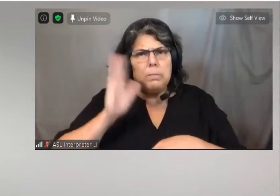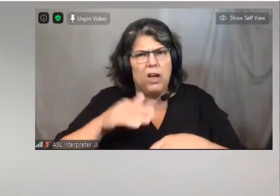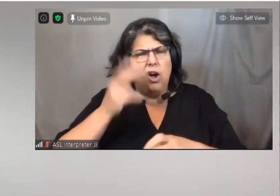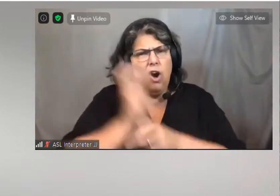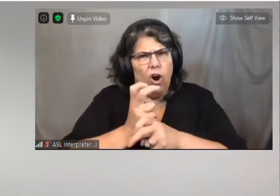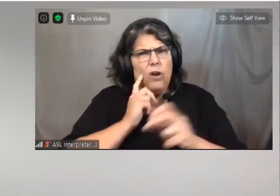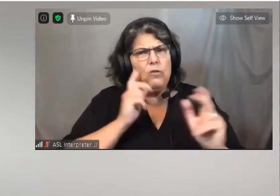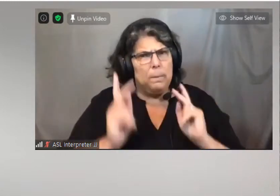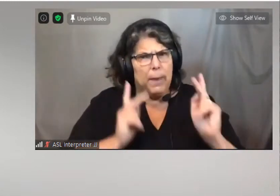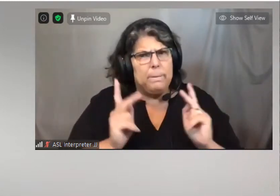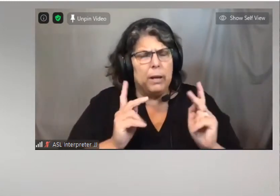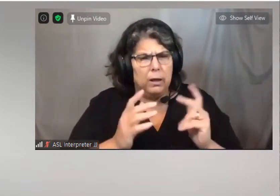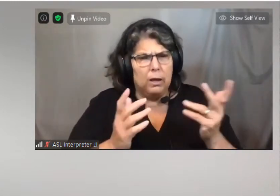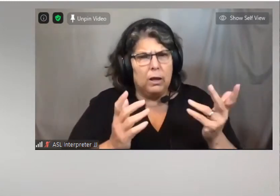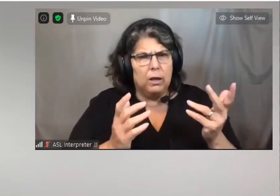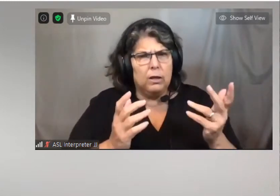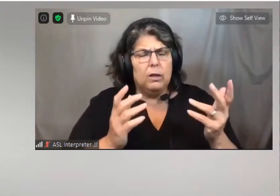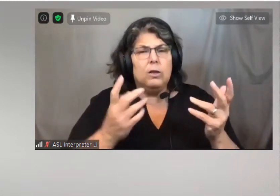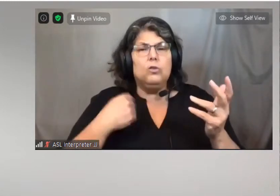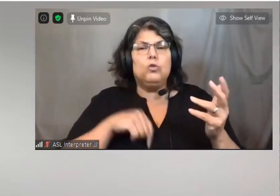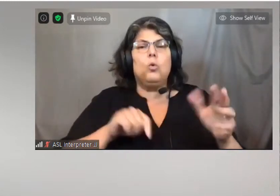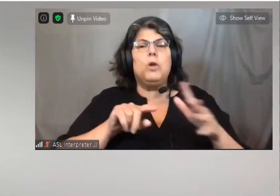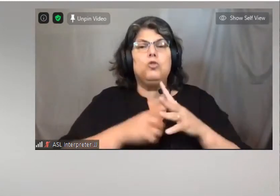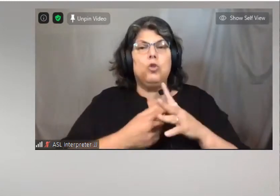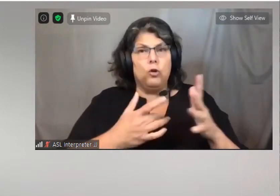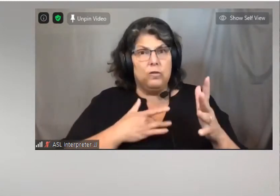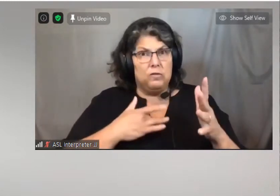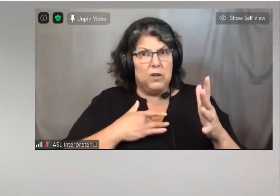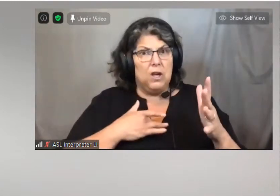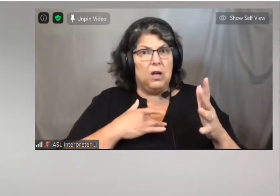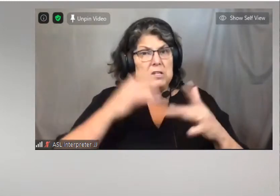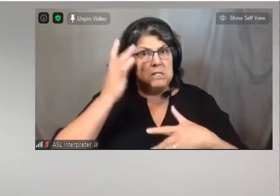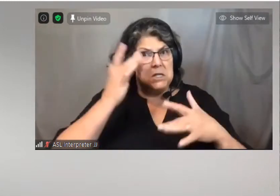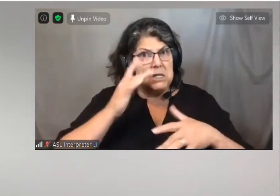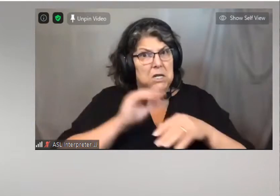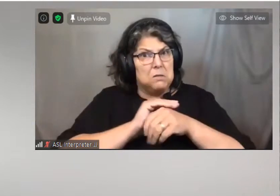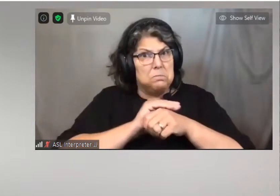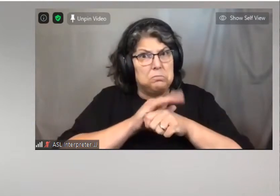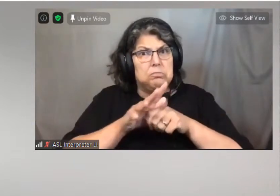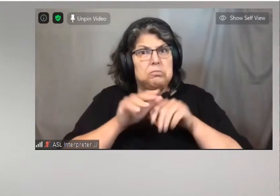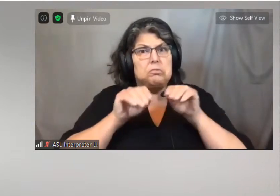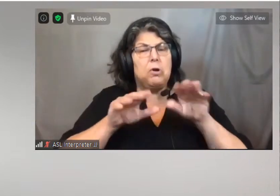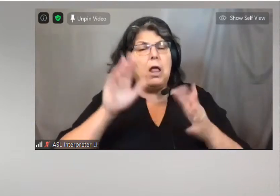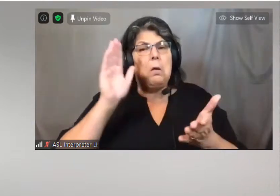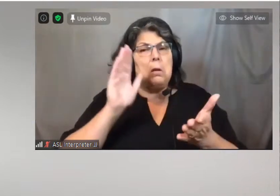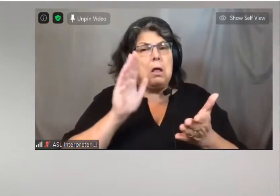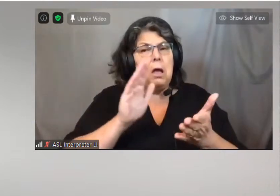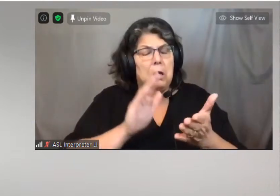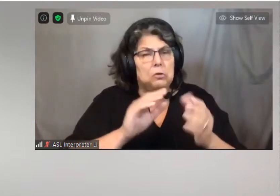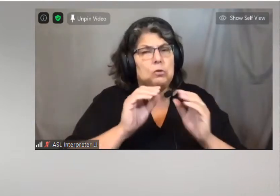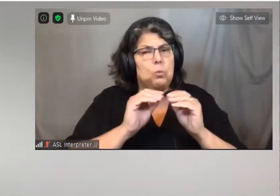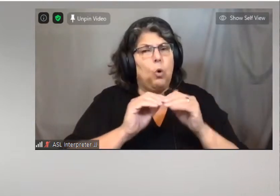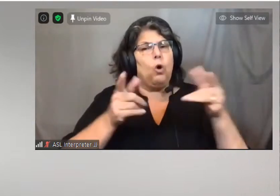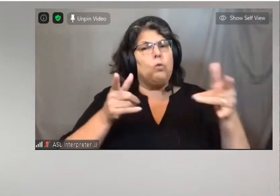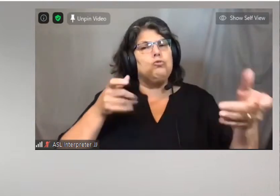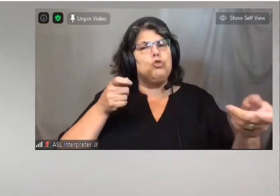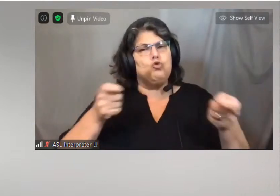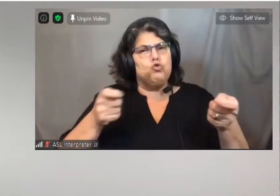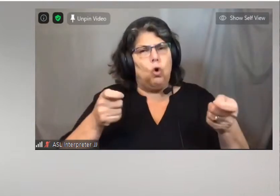we're getting it more under control, we do want to open up slowly but surely. And the way to see what the effect